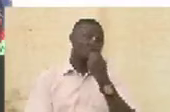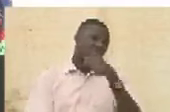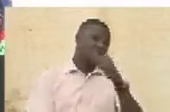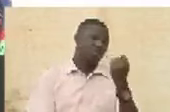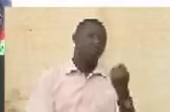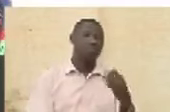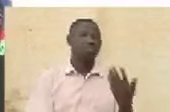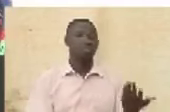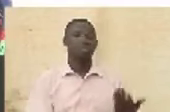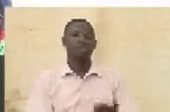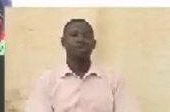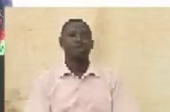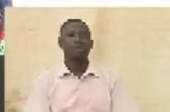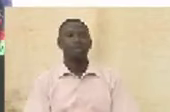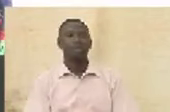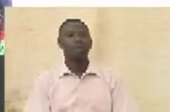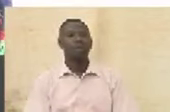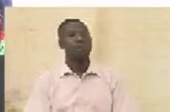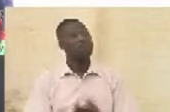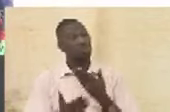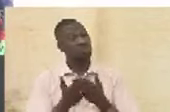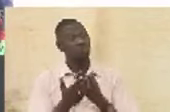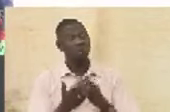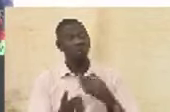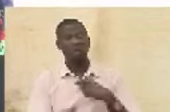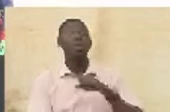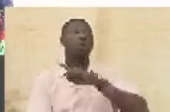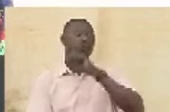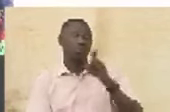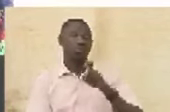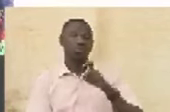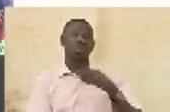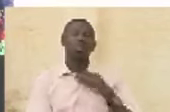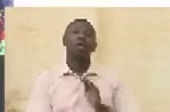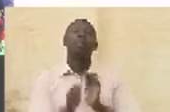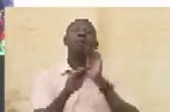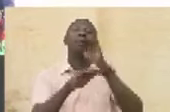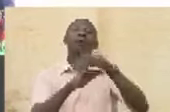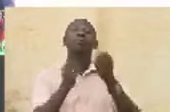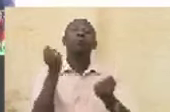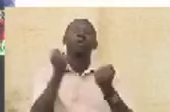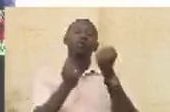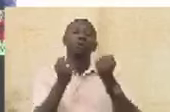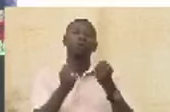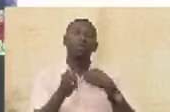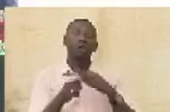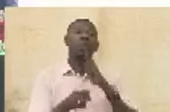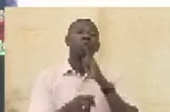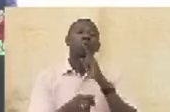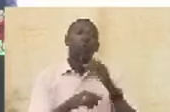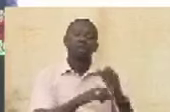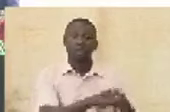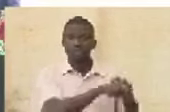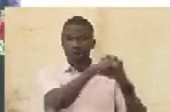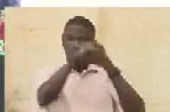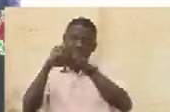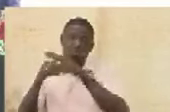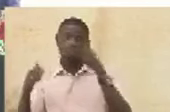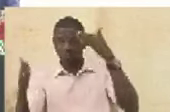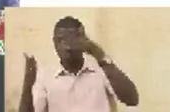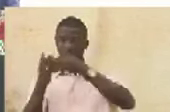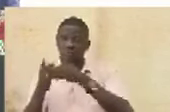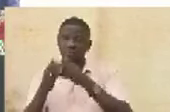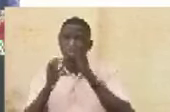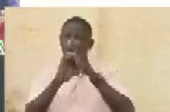Actually, my question was in the pickup that took you to the bus. Ko ni ni karom men di walam nyindi ko pickup o ni walen to wera ju kundu ni